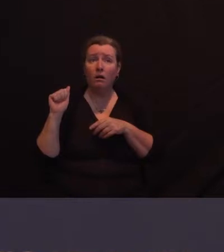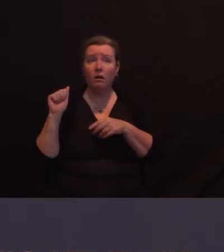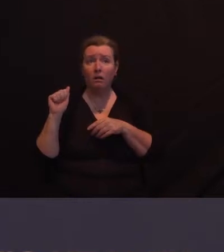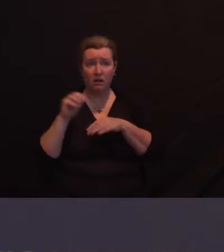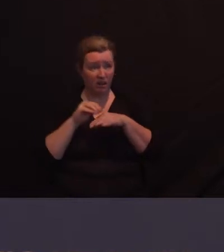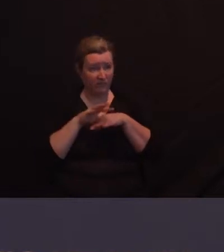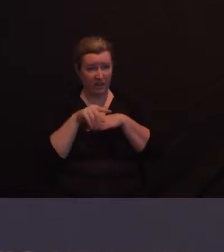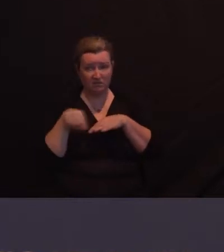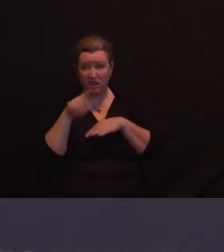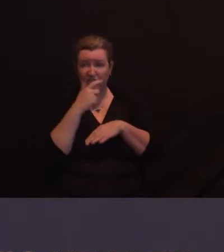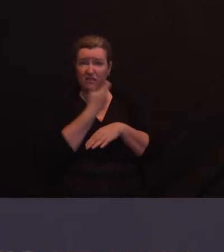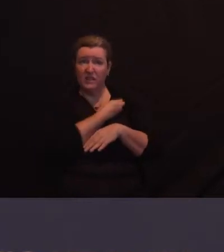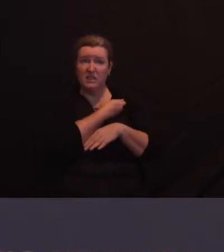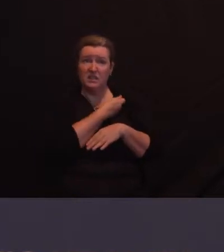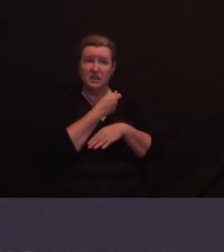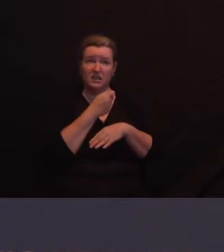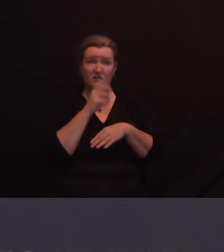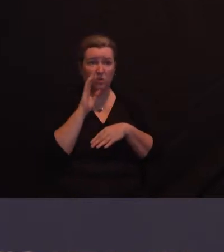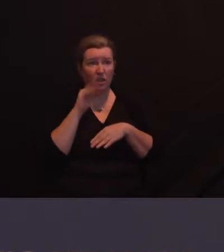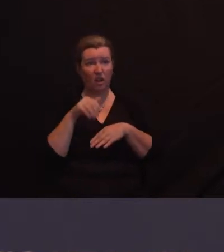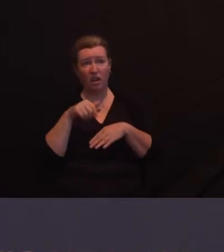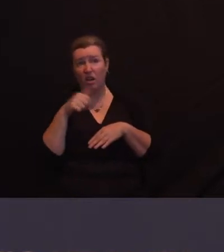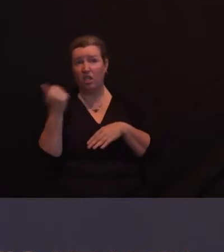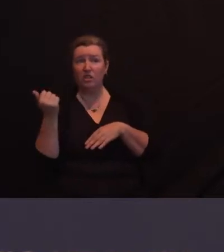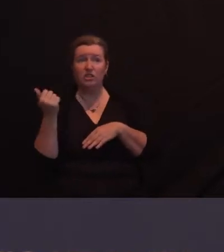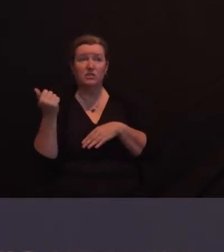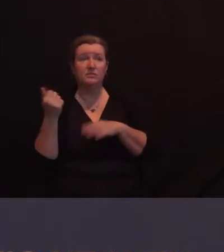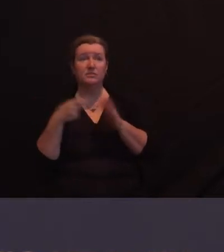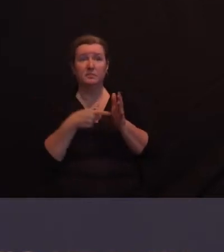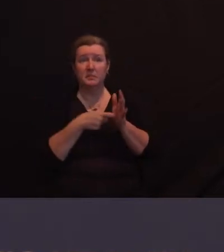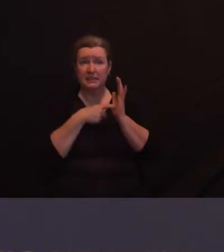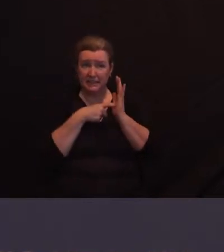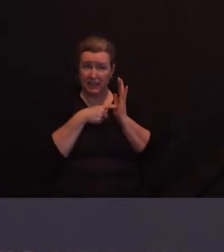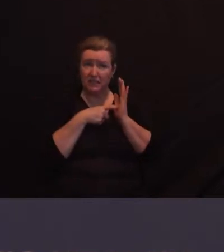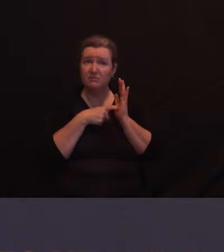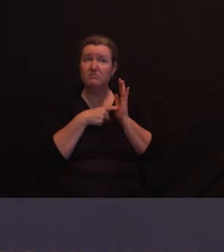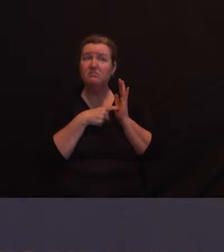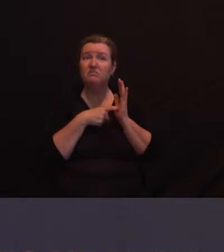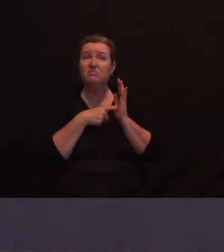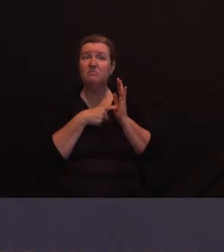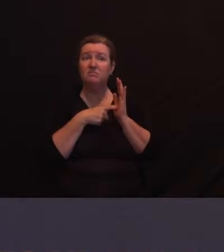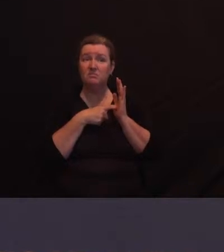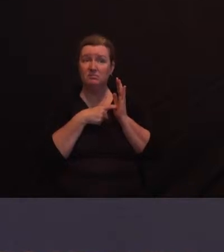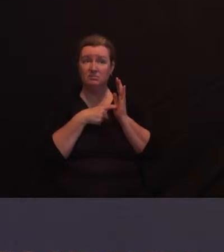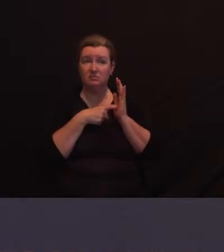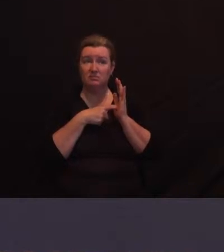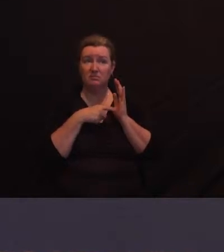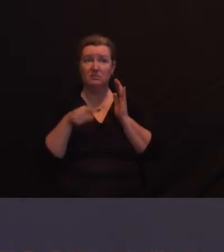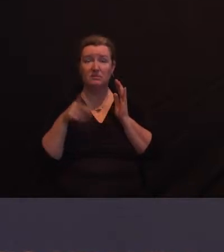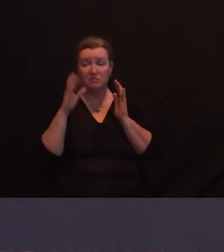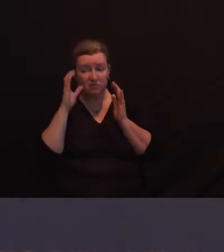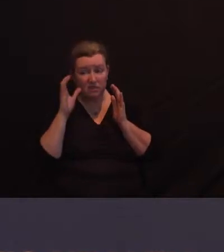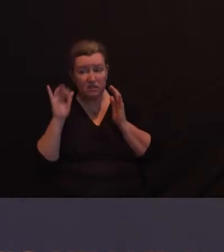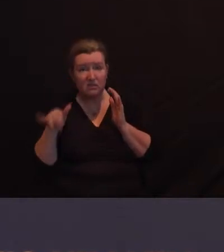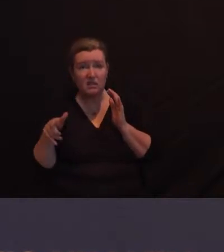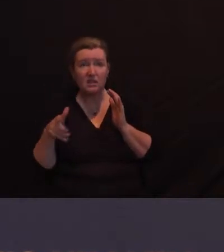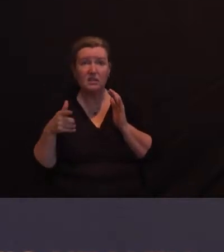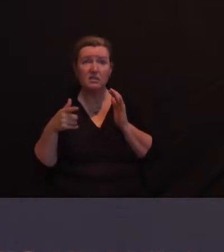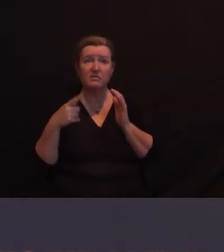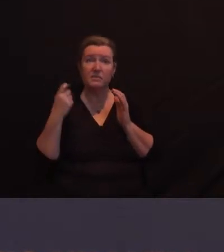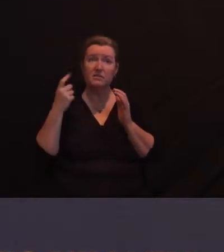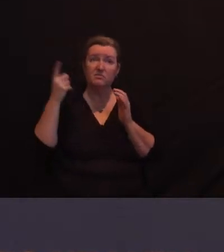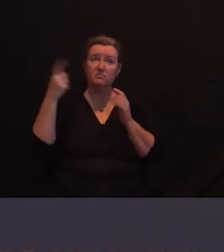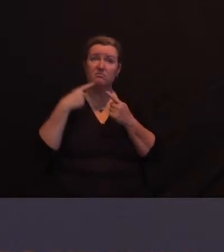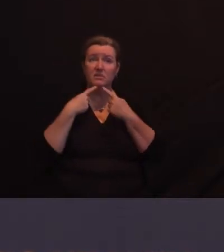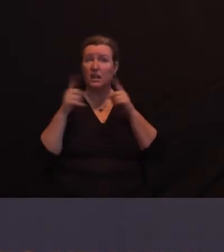announced later than the other mandates is because they were haggling for different kind of access? And finally, when you announced the first vaccine